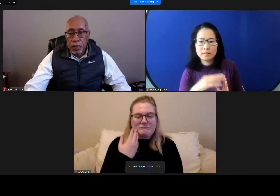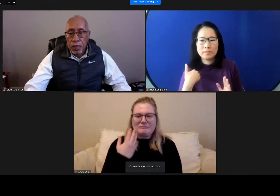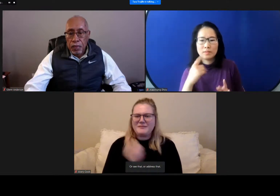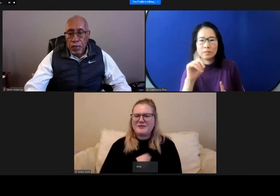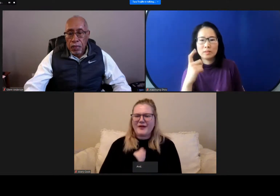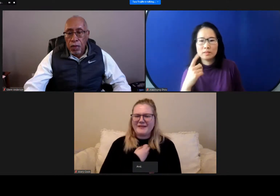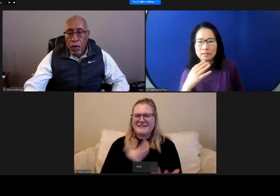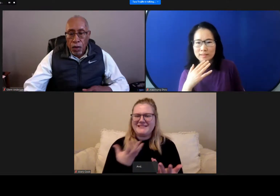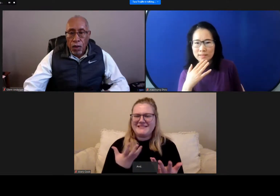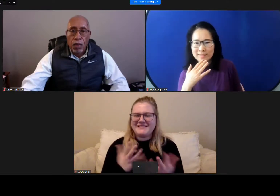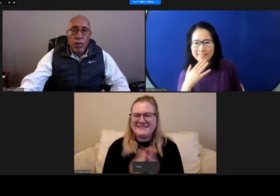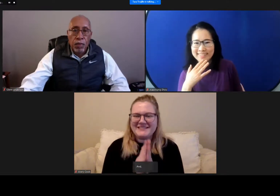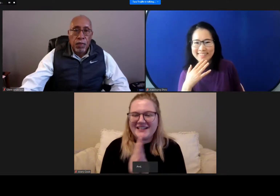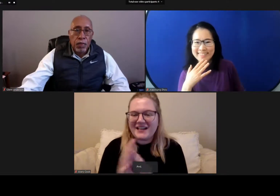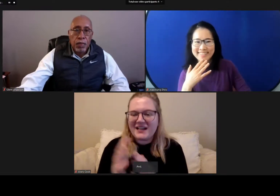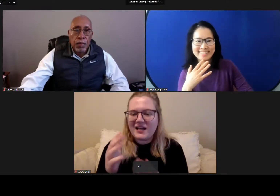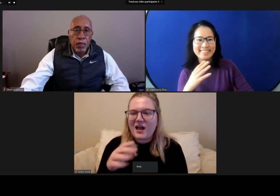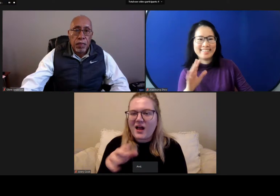And